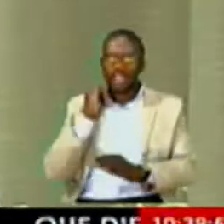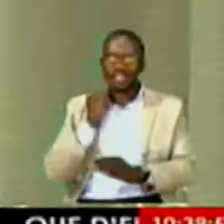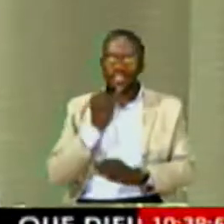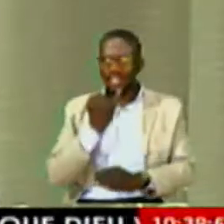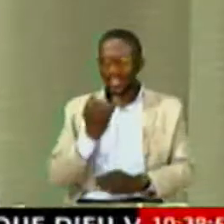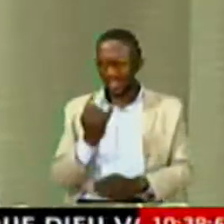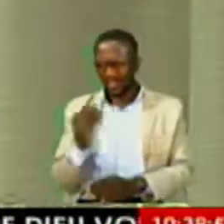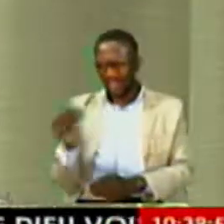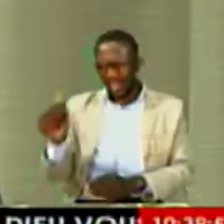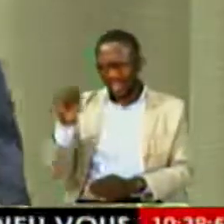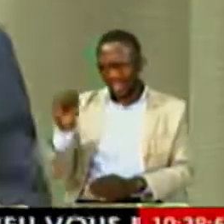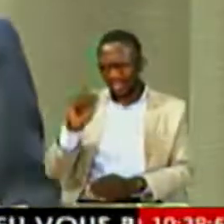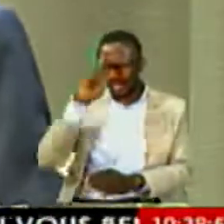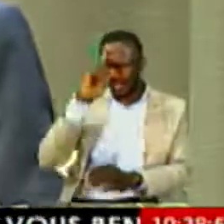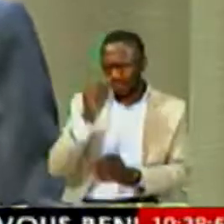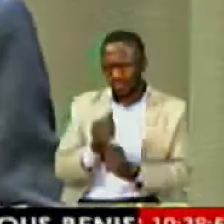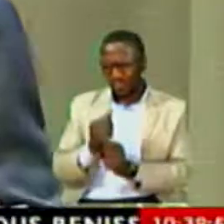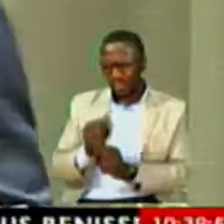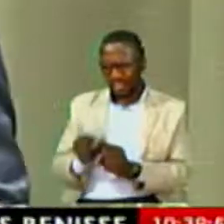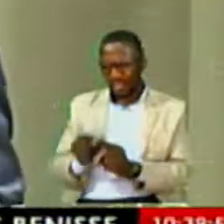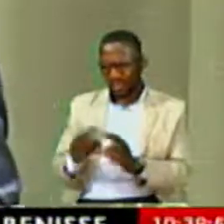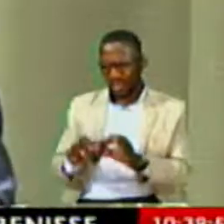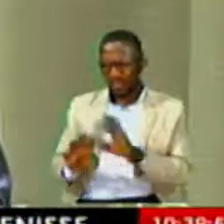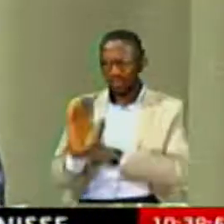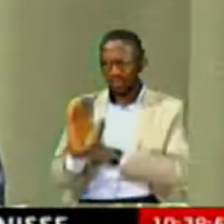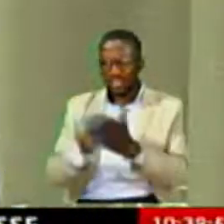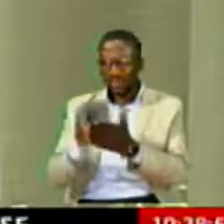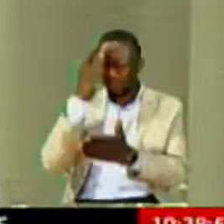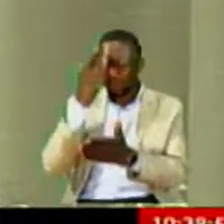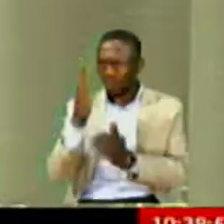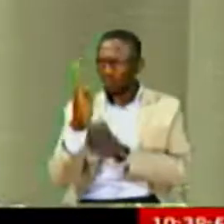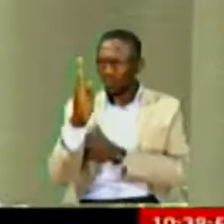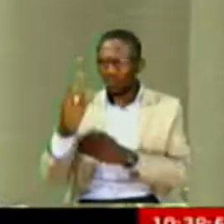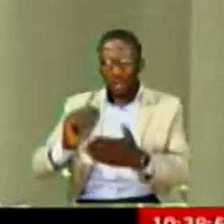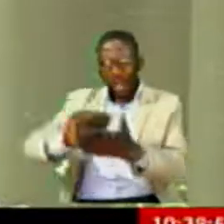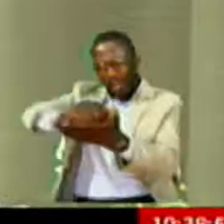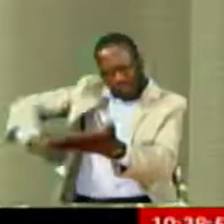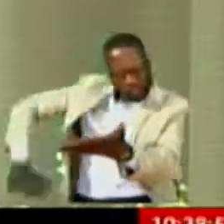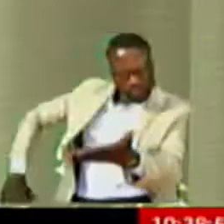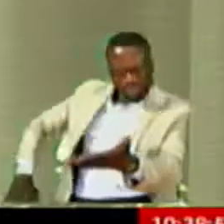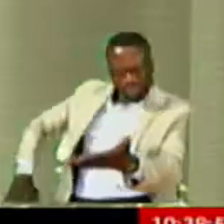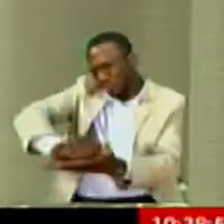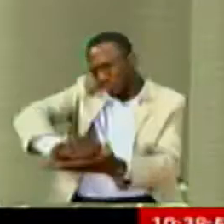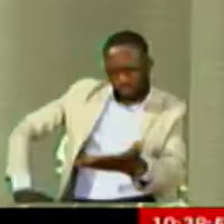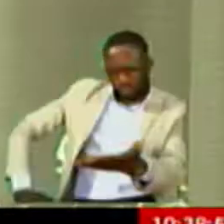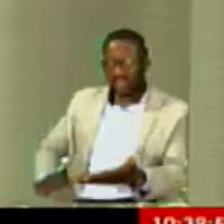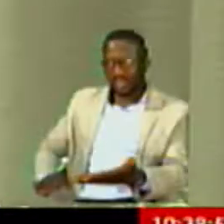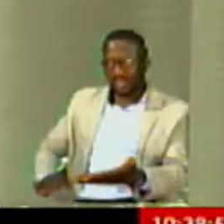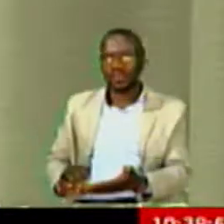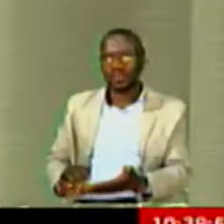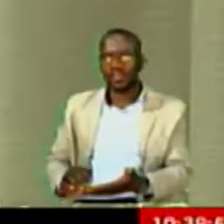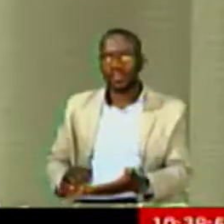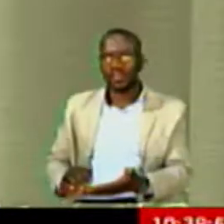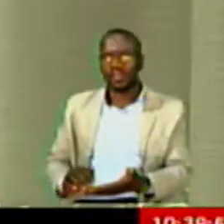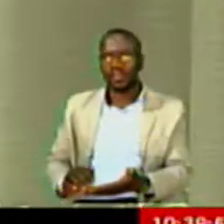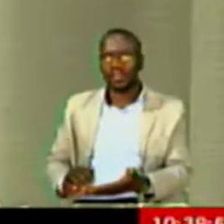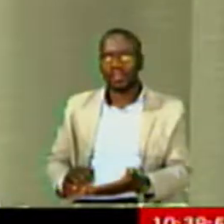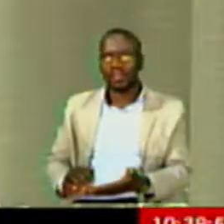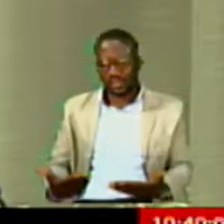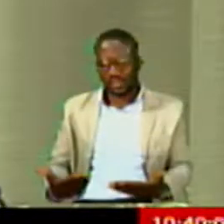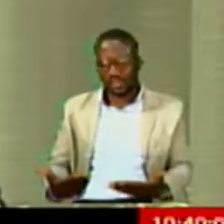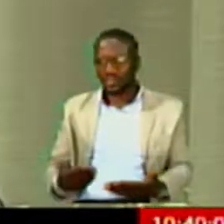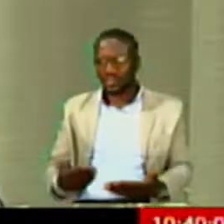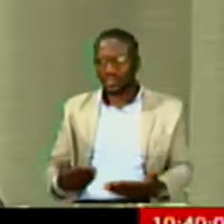in unbelief. C'est pourquoi Dieu l'avait retranché. Wherefore God cut him off. Amen. Amen. S'il y a une chose